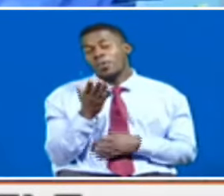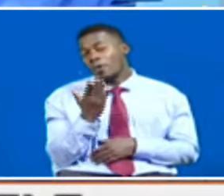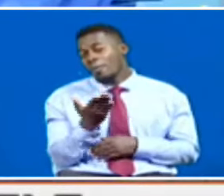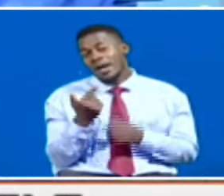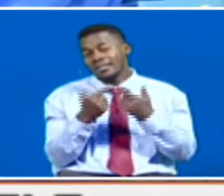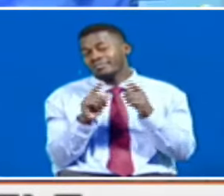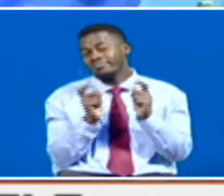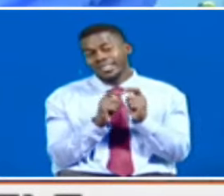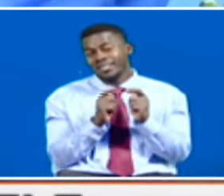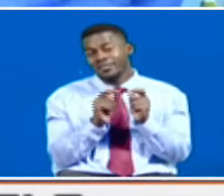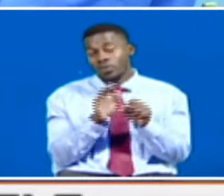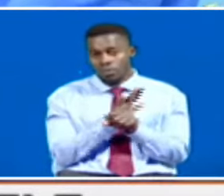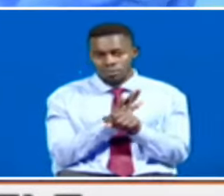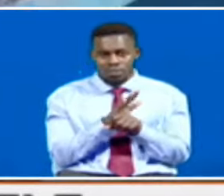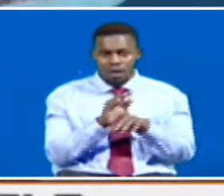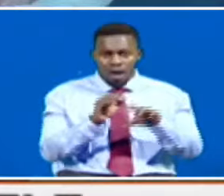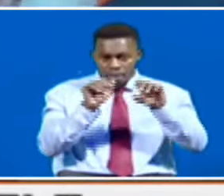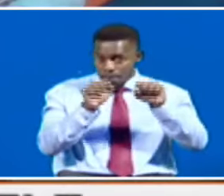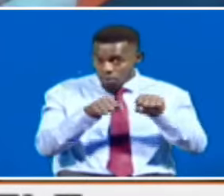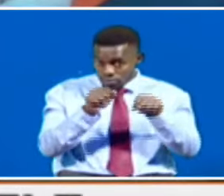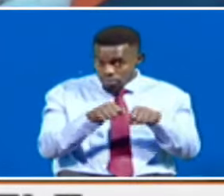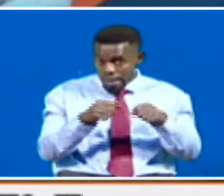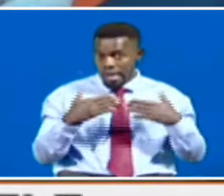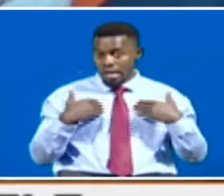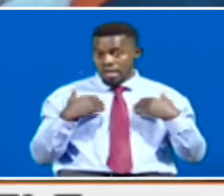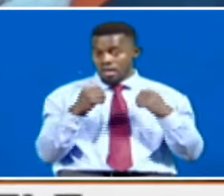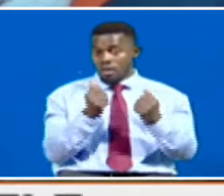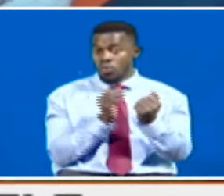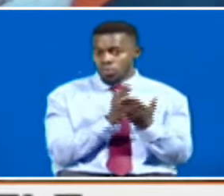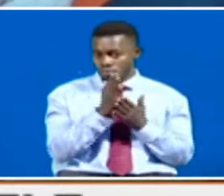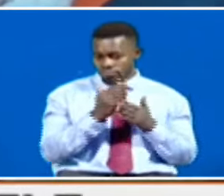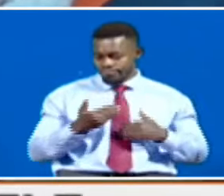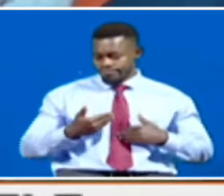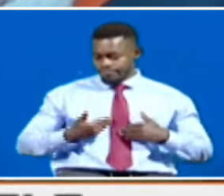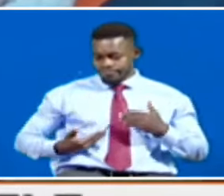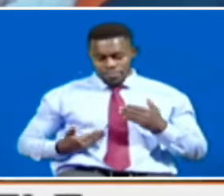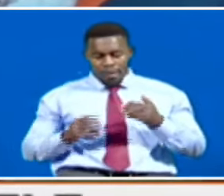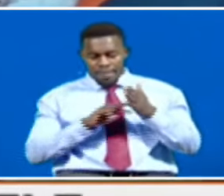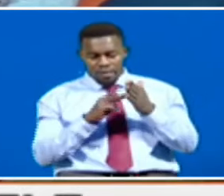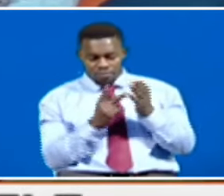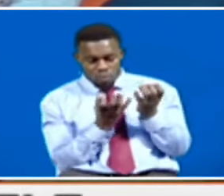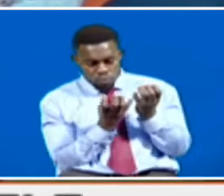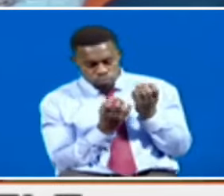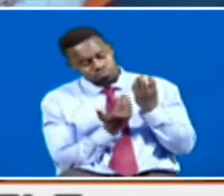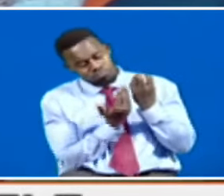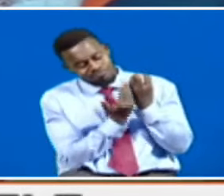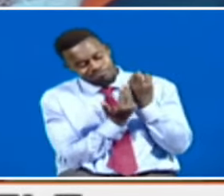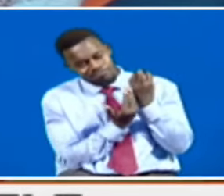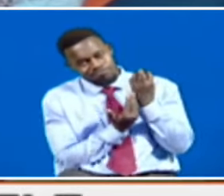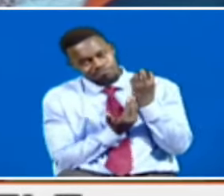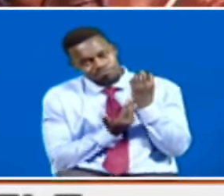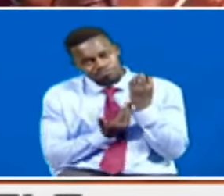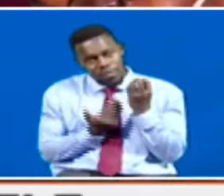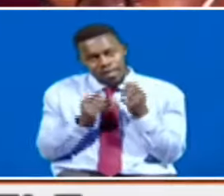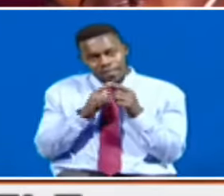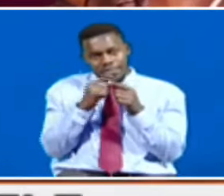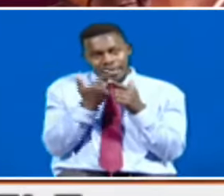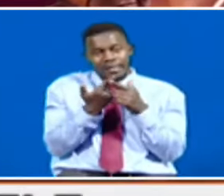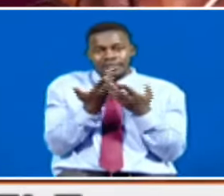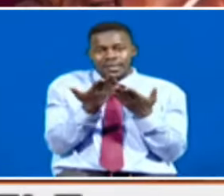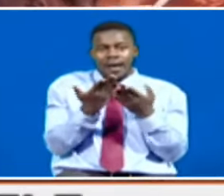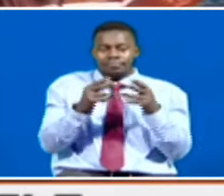Hydrocele can only be treated through surgery known as hydrocelectomy. There are no medication available to shrink the